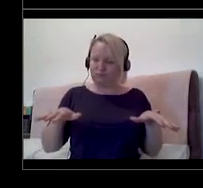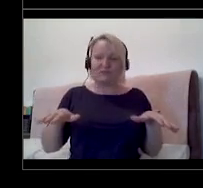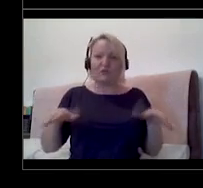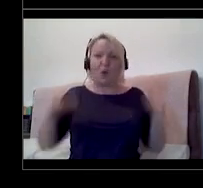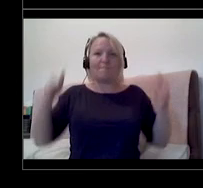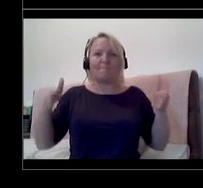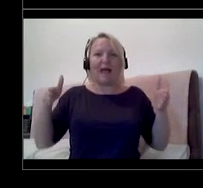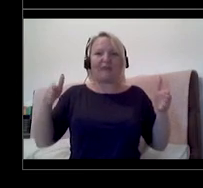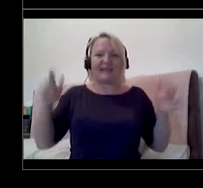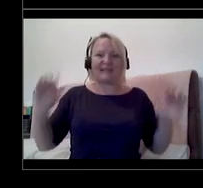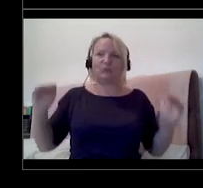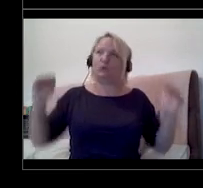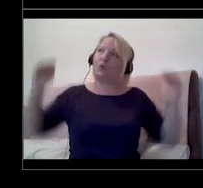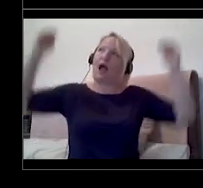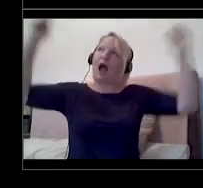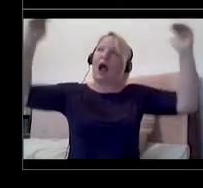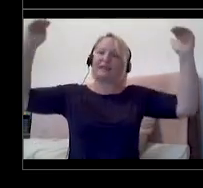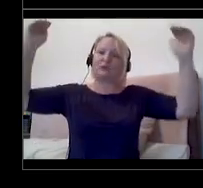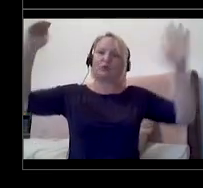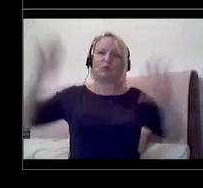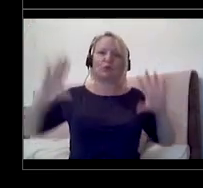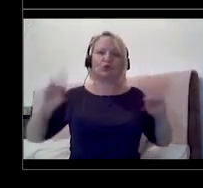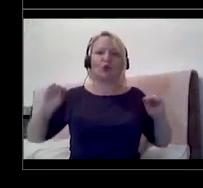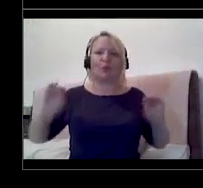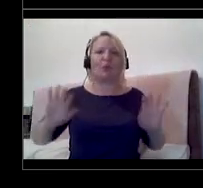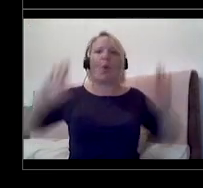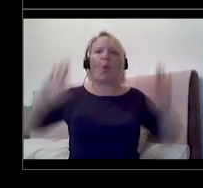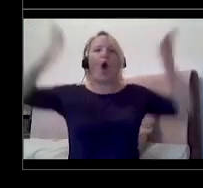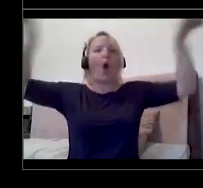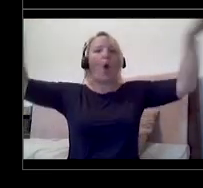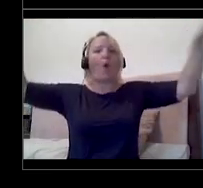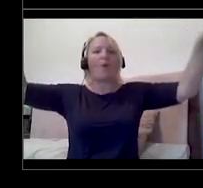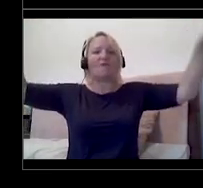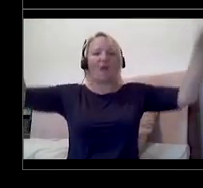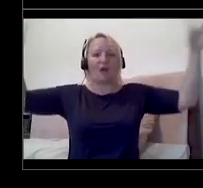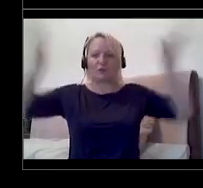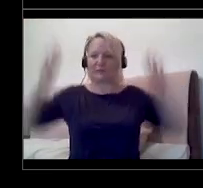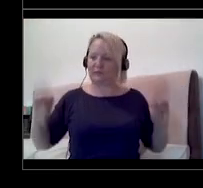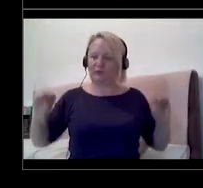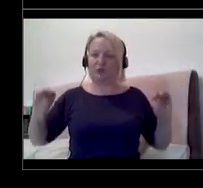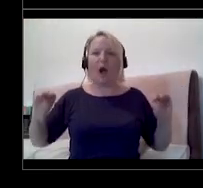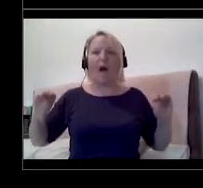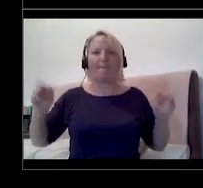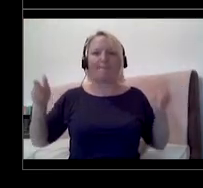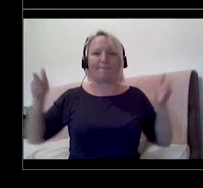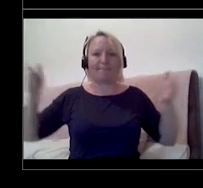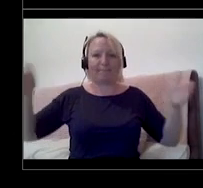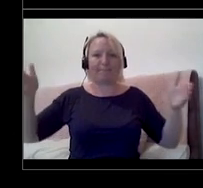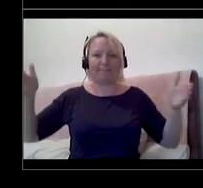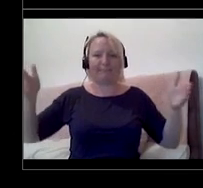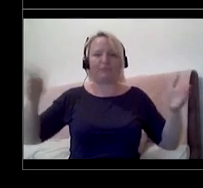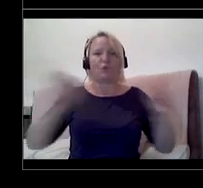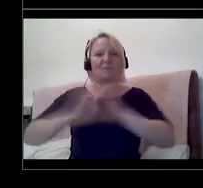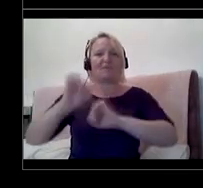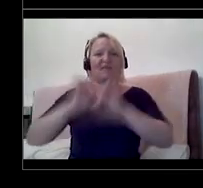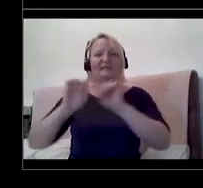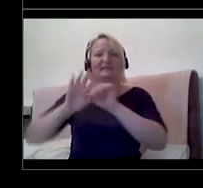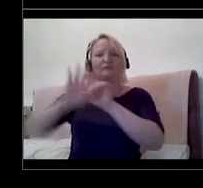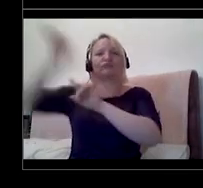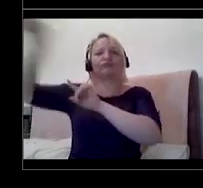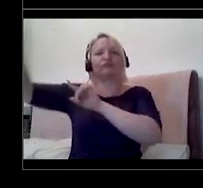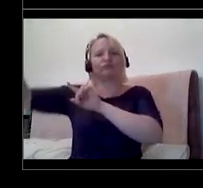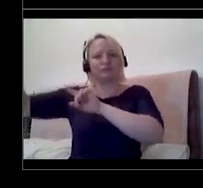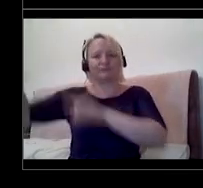height in order to effectively create that barrier between the source and the residents. And therefore, when we calculate